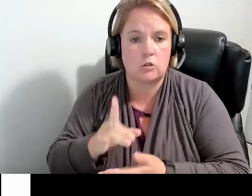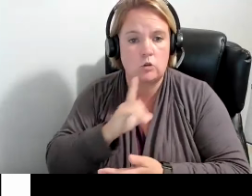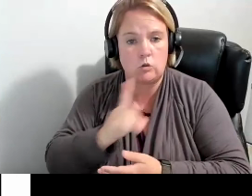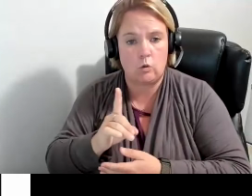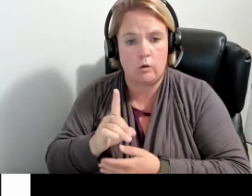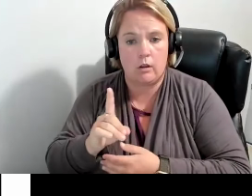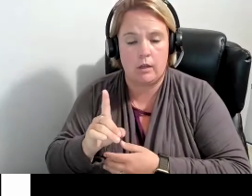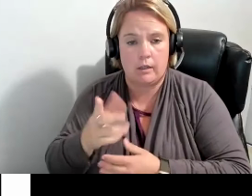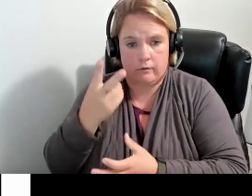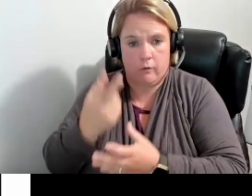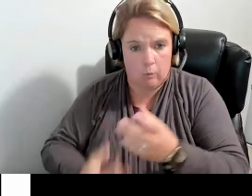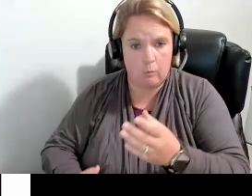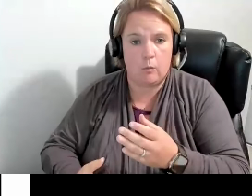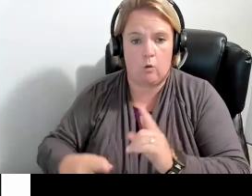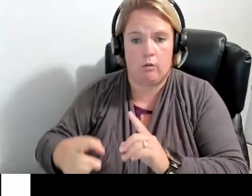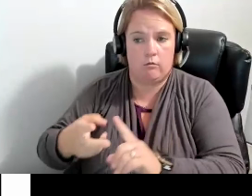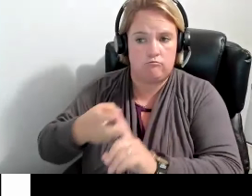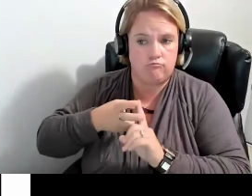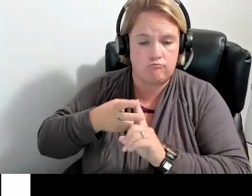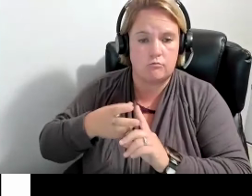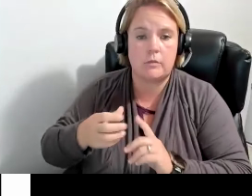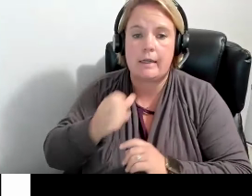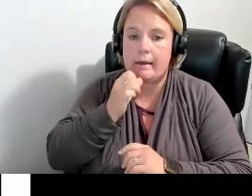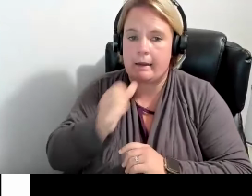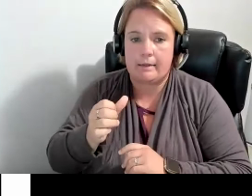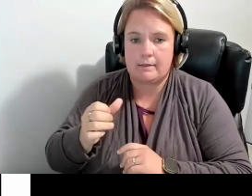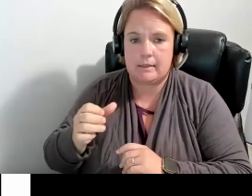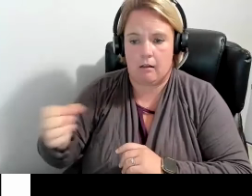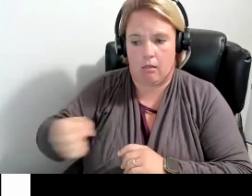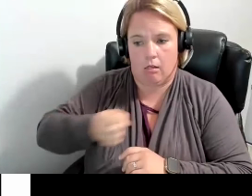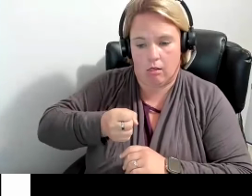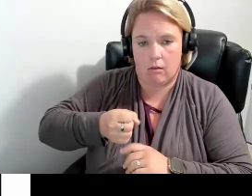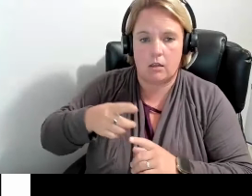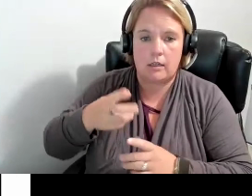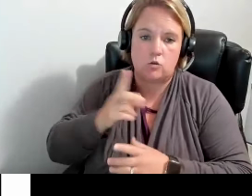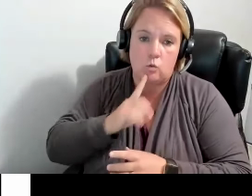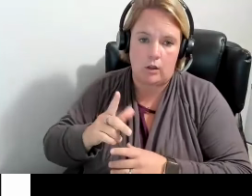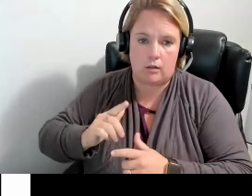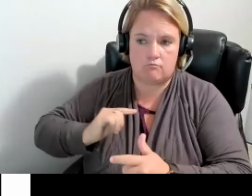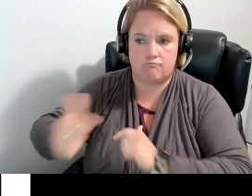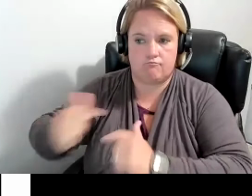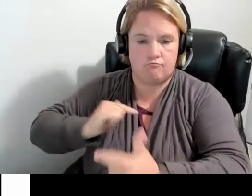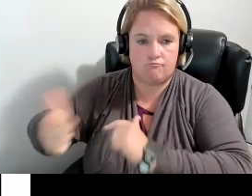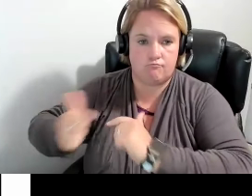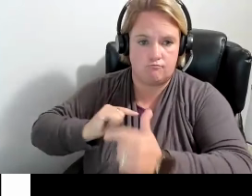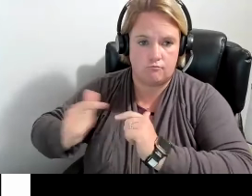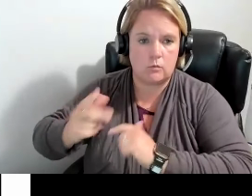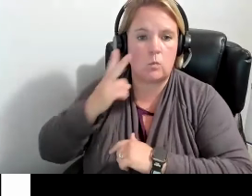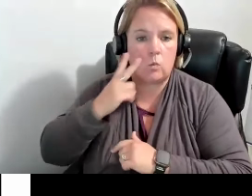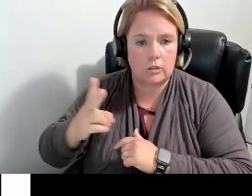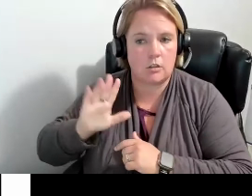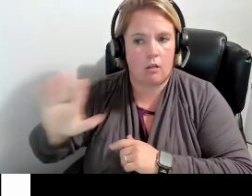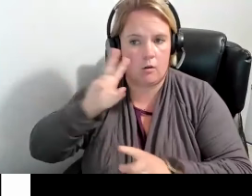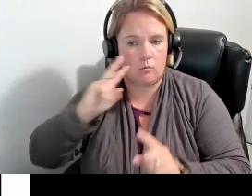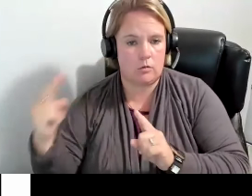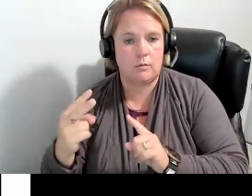two-way street. It's not just you're pulling our students, but this is a two-way exchange. I think we saw a real shift in how